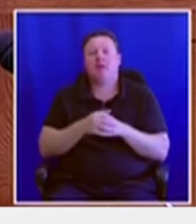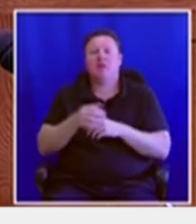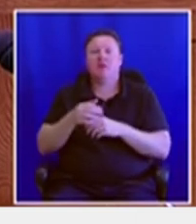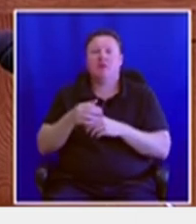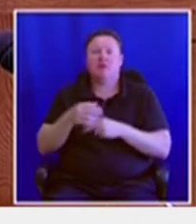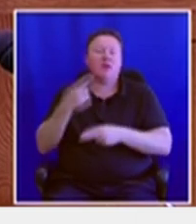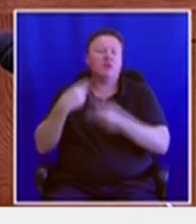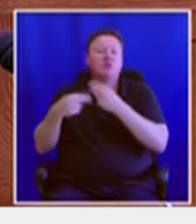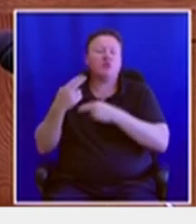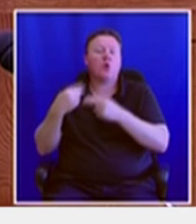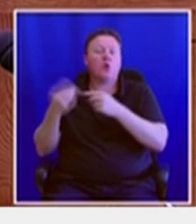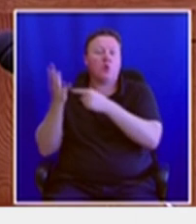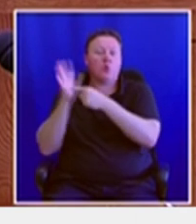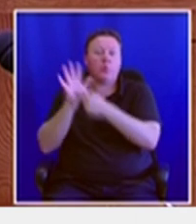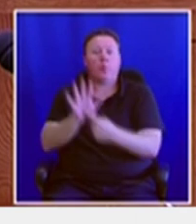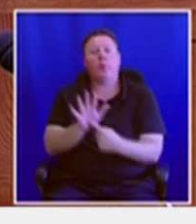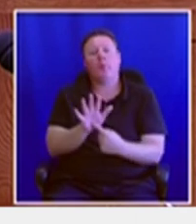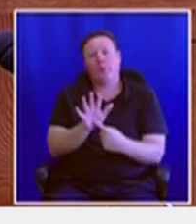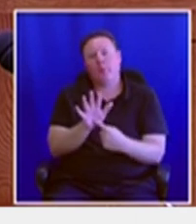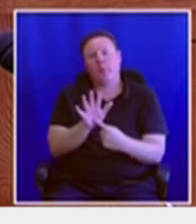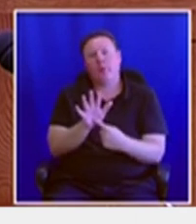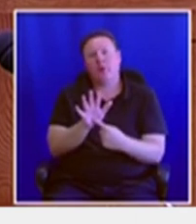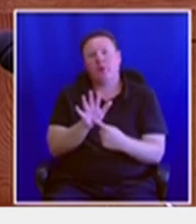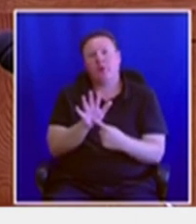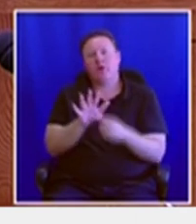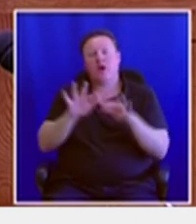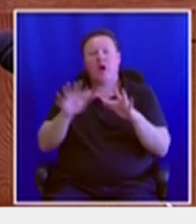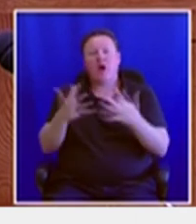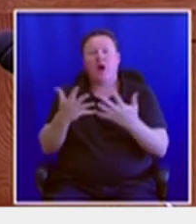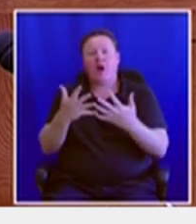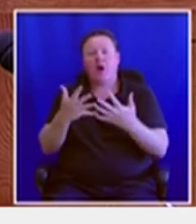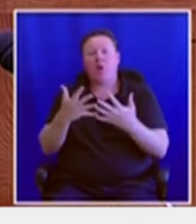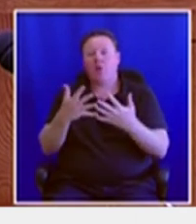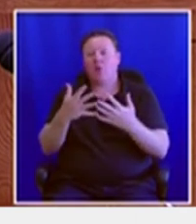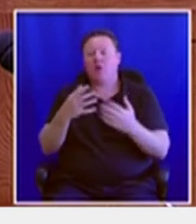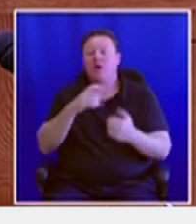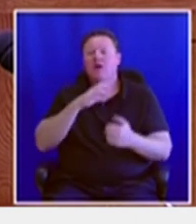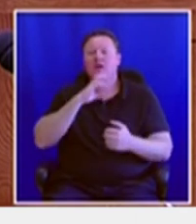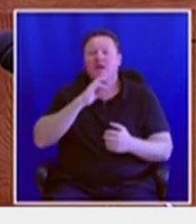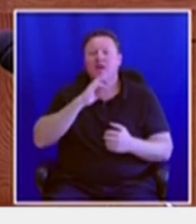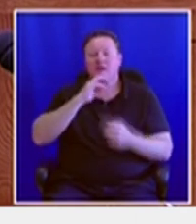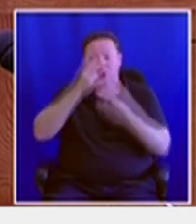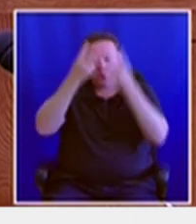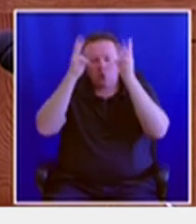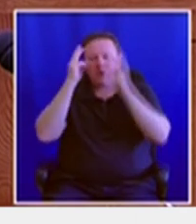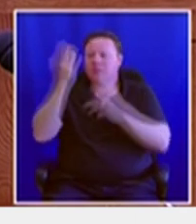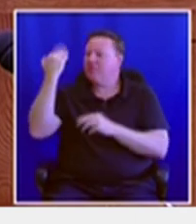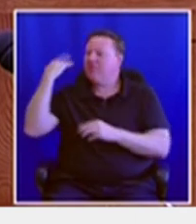historical account of how our forebears, our kings and queens,